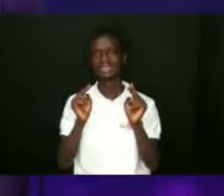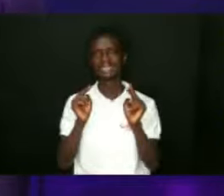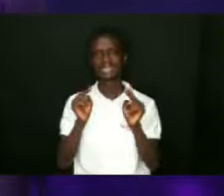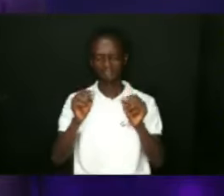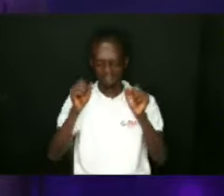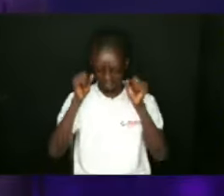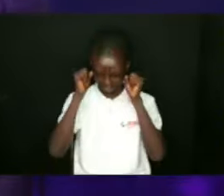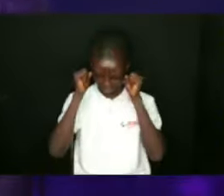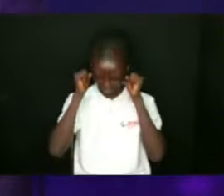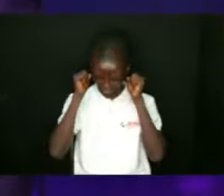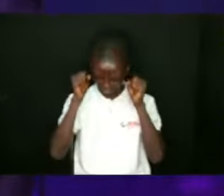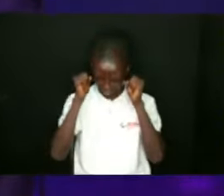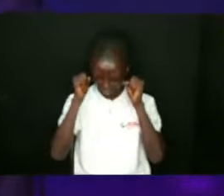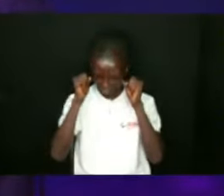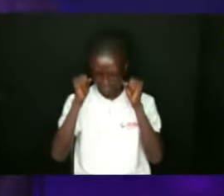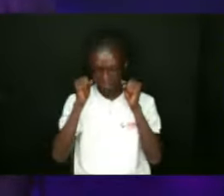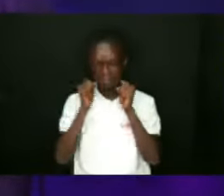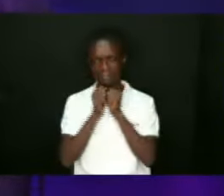drastic,